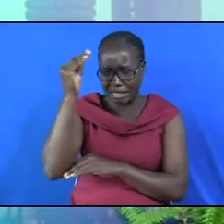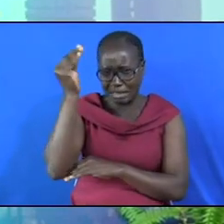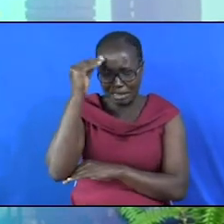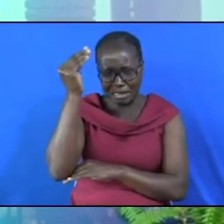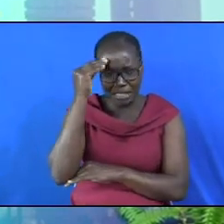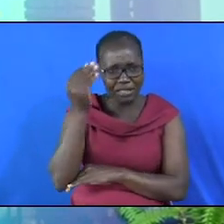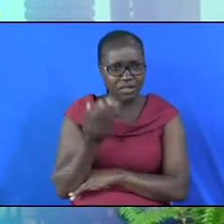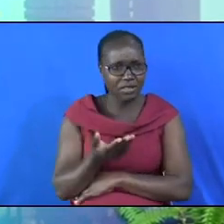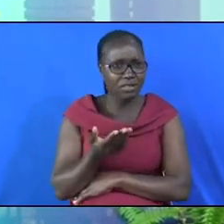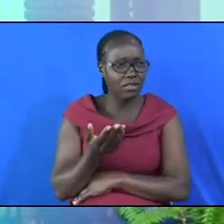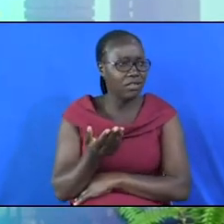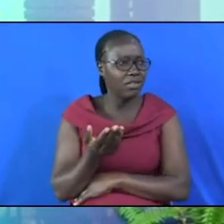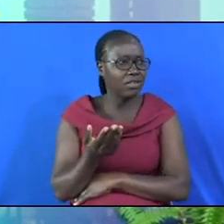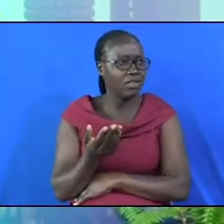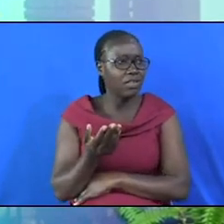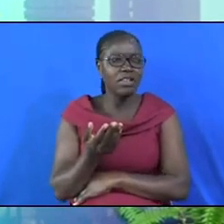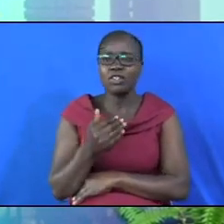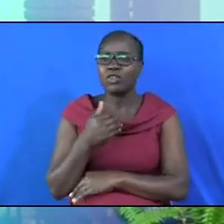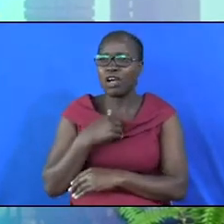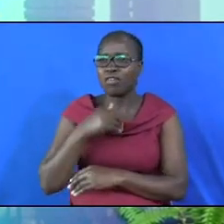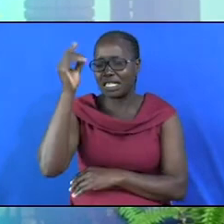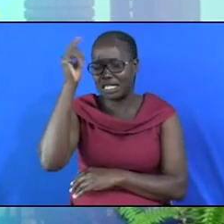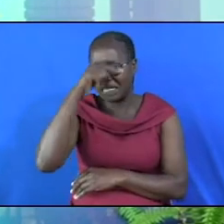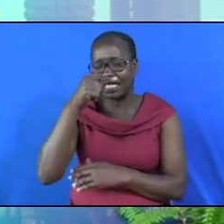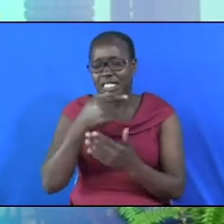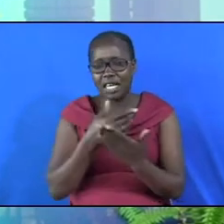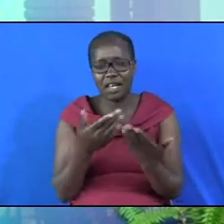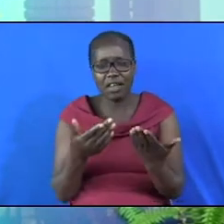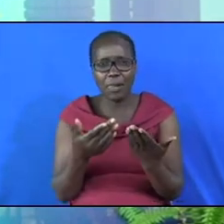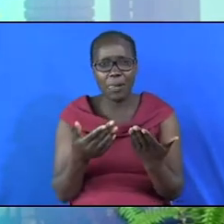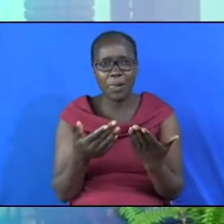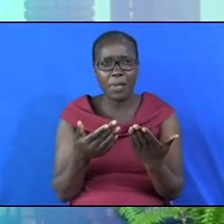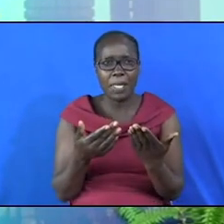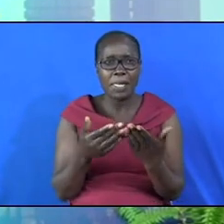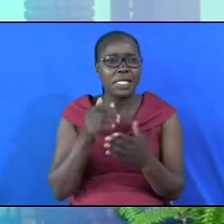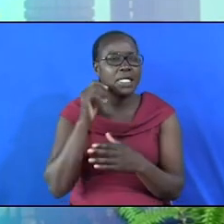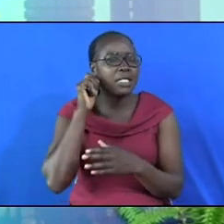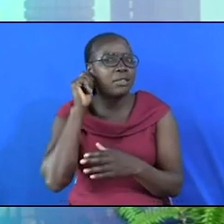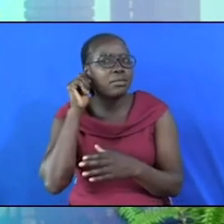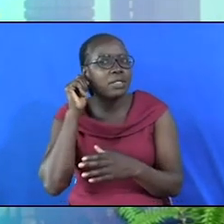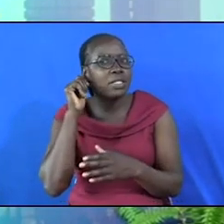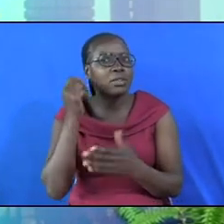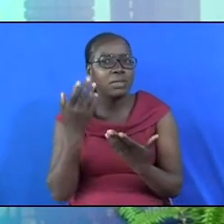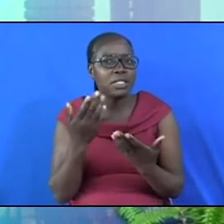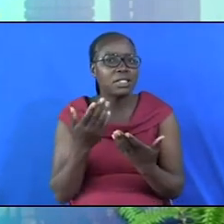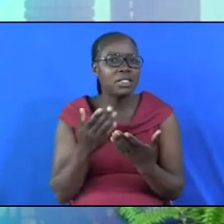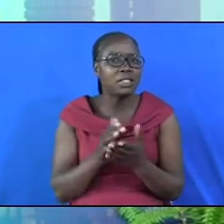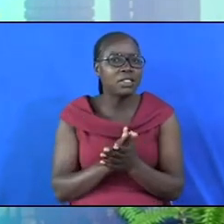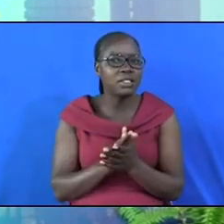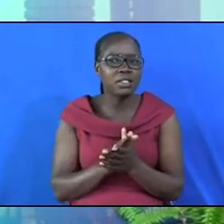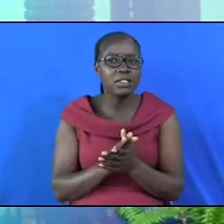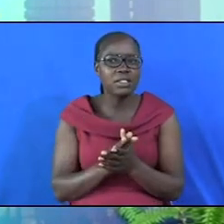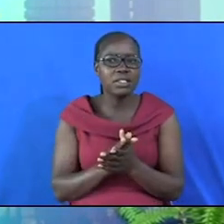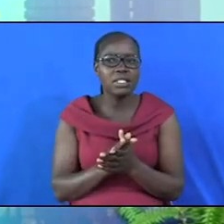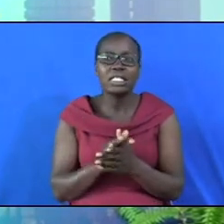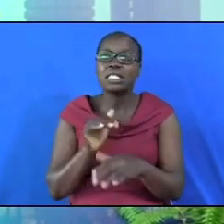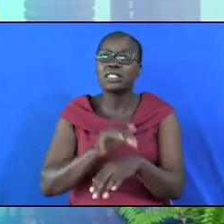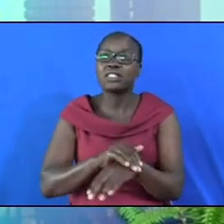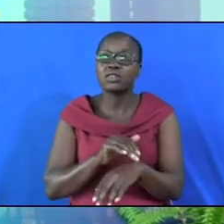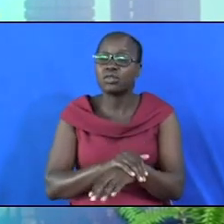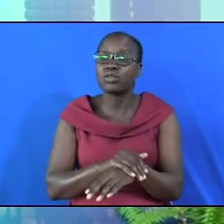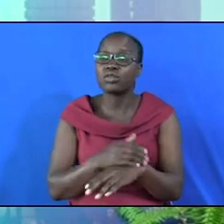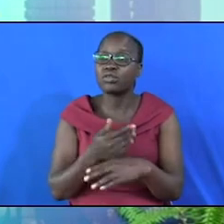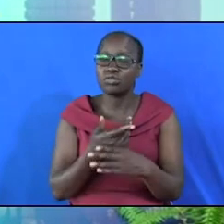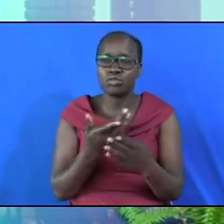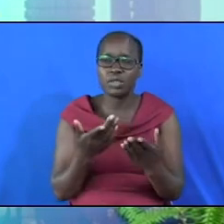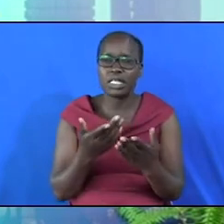vegetarian. With them, they think that going to heaven is contingent by being a vegetarian. It is good to be a